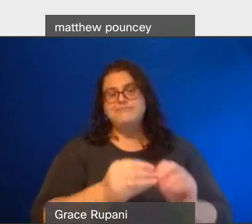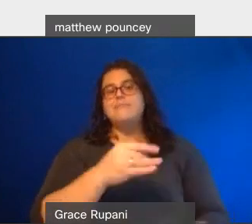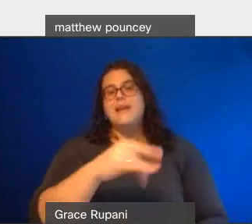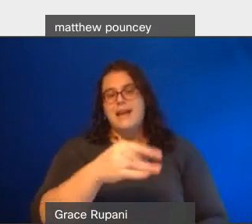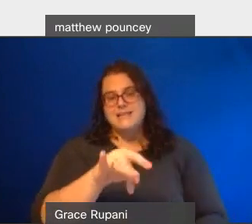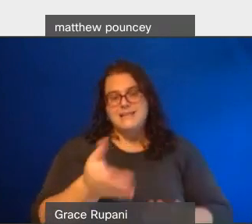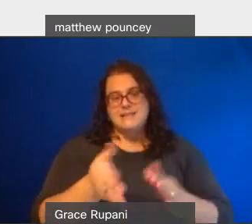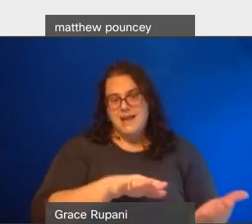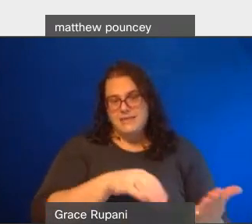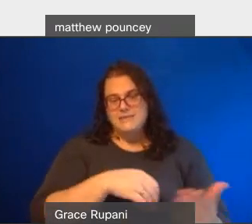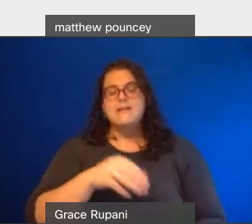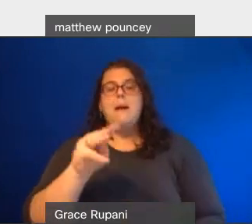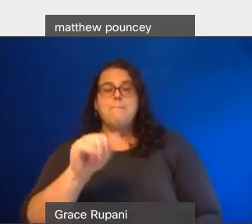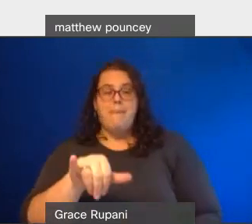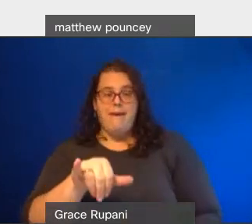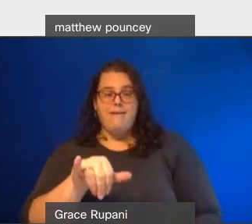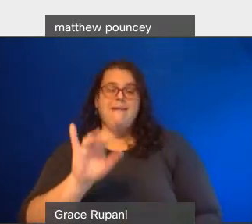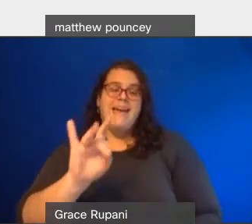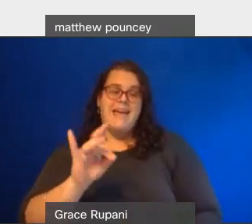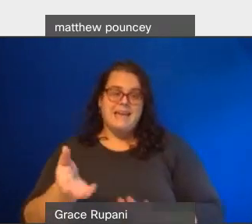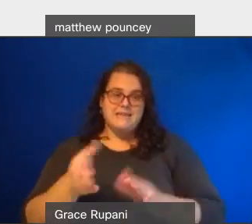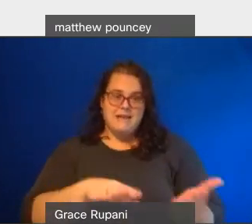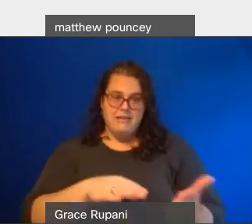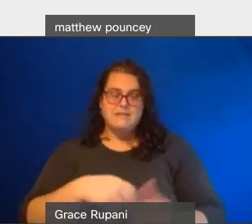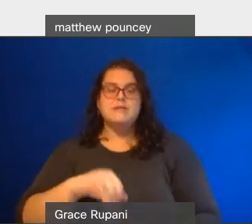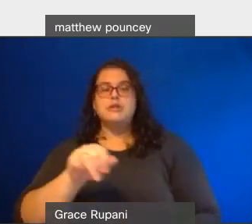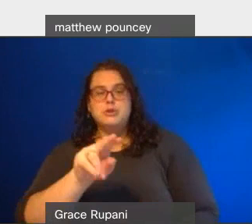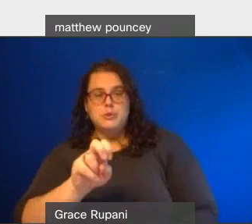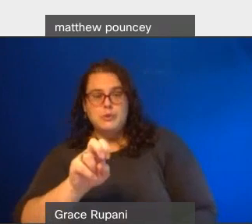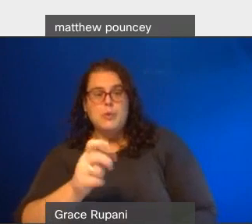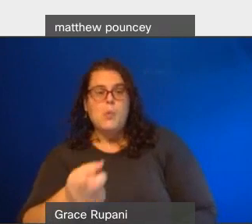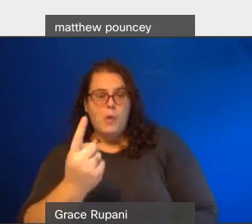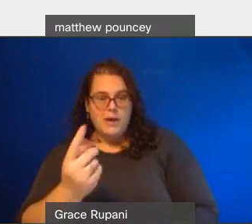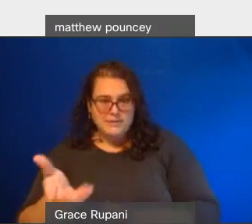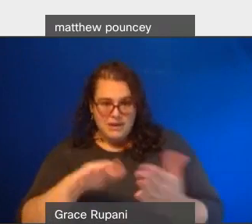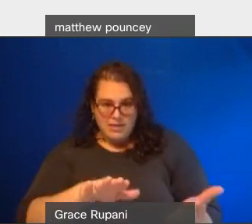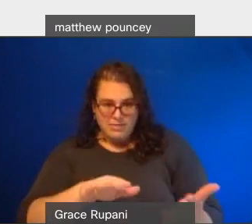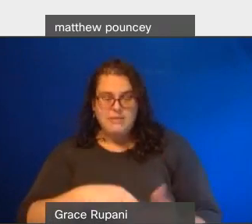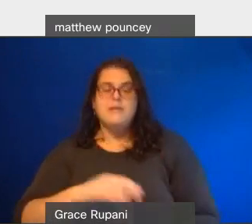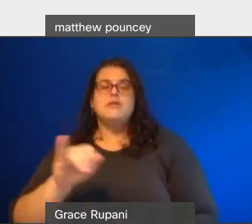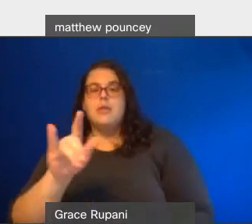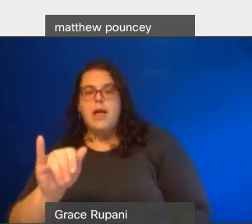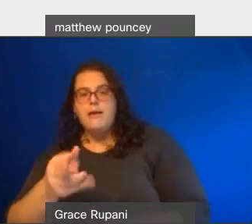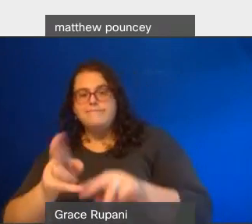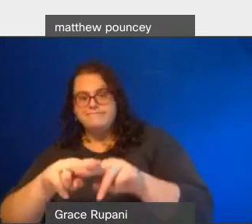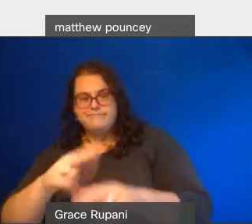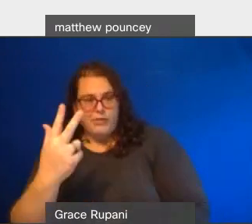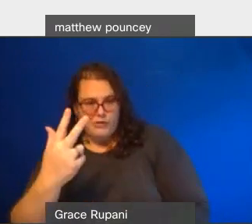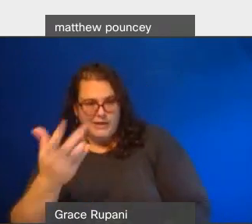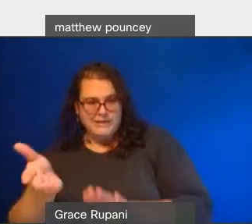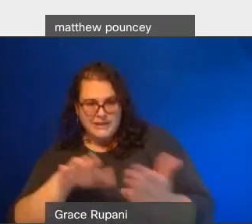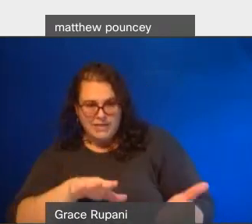had a total of 8 deaths. June, we had 1 death. We had 3 deaths in July, and the month of August, we've